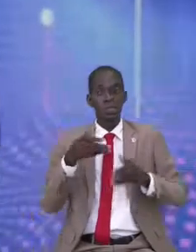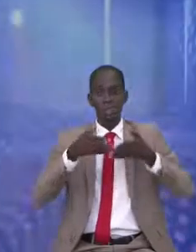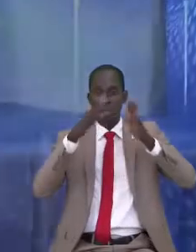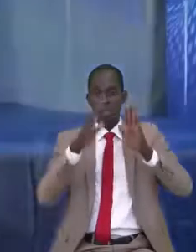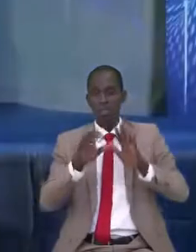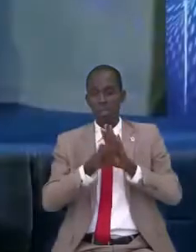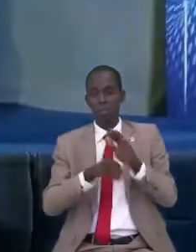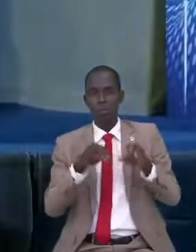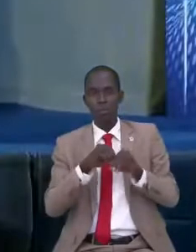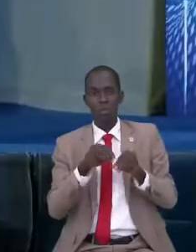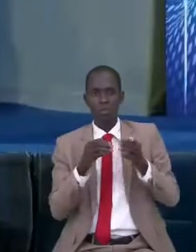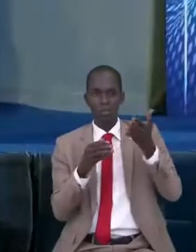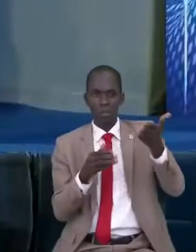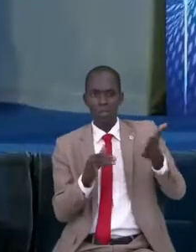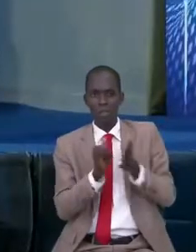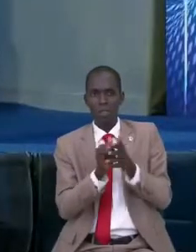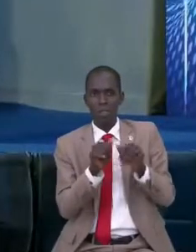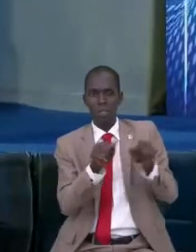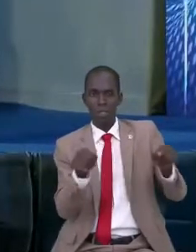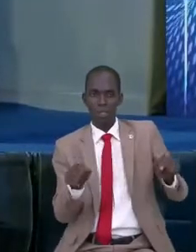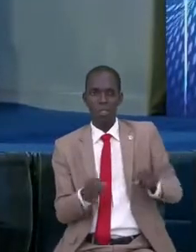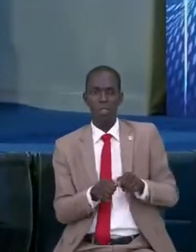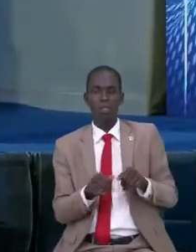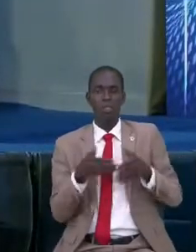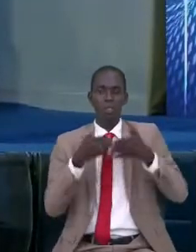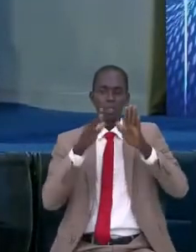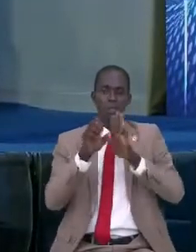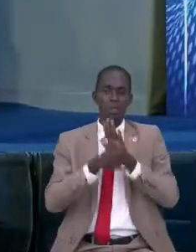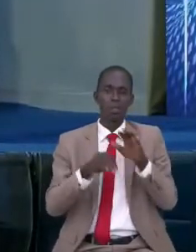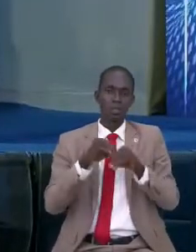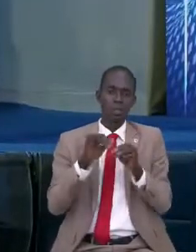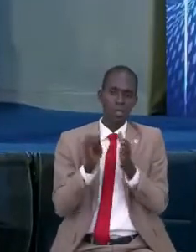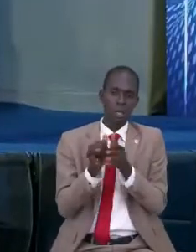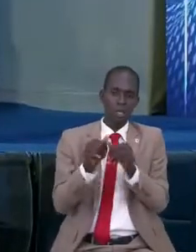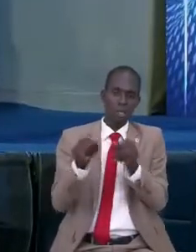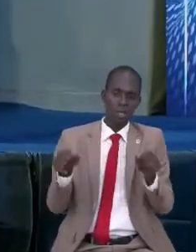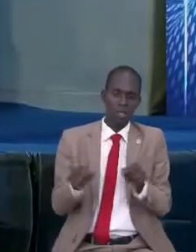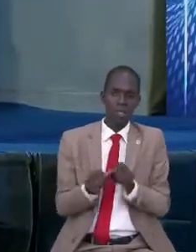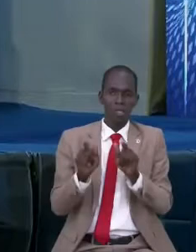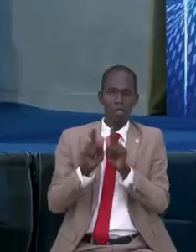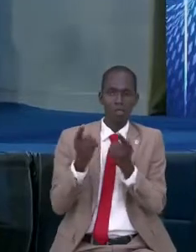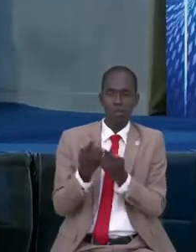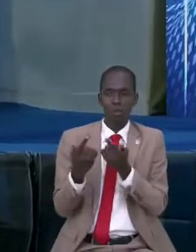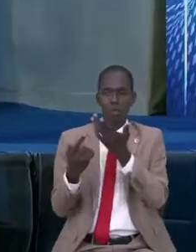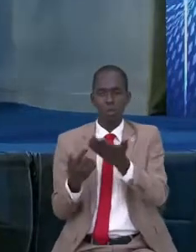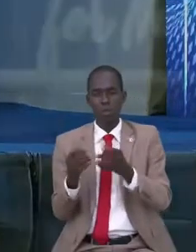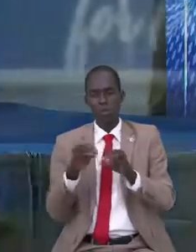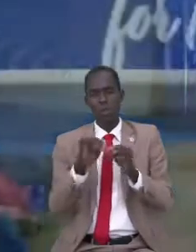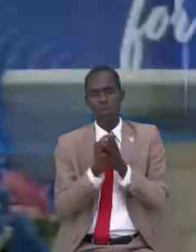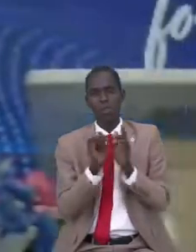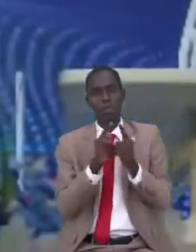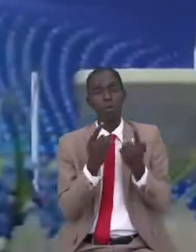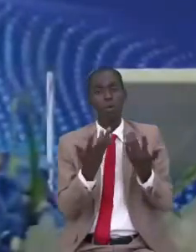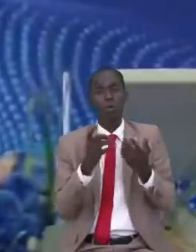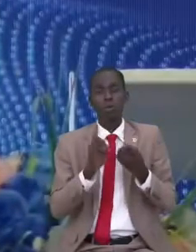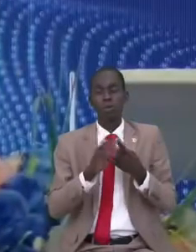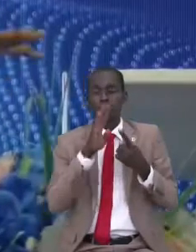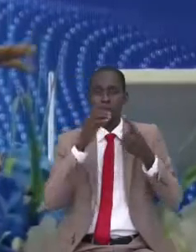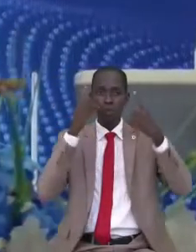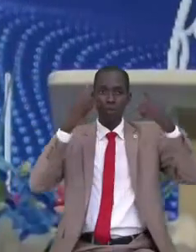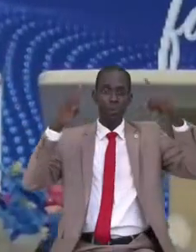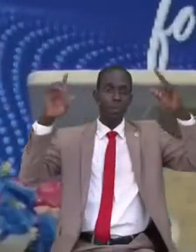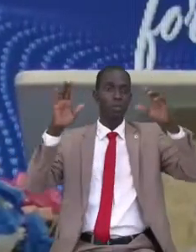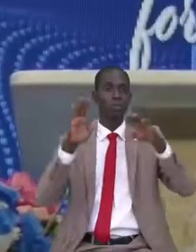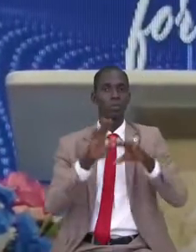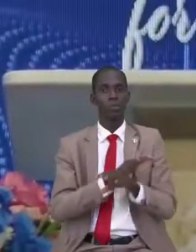section, leadership there in that section, leadership there in that section, and you want to be successful. And in the